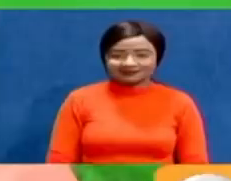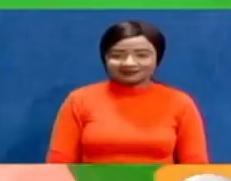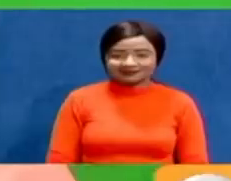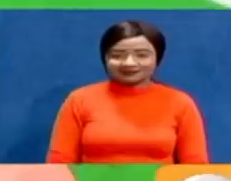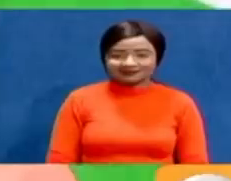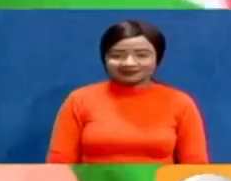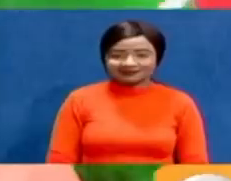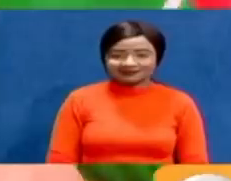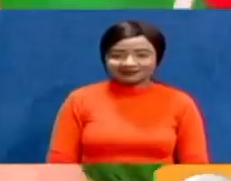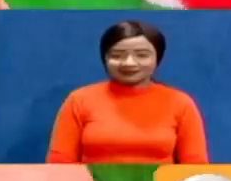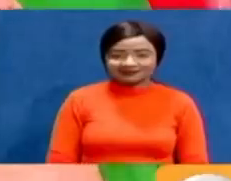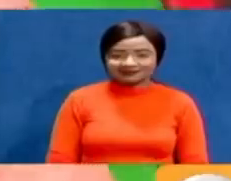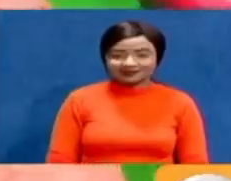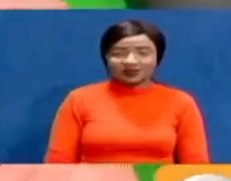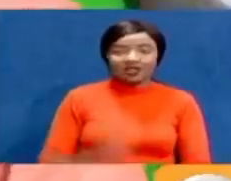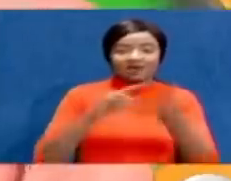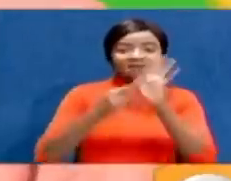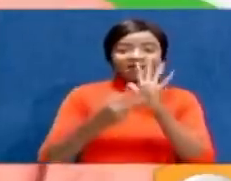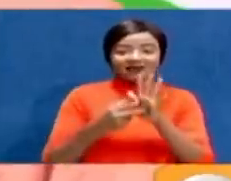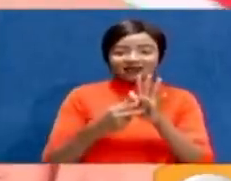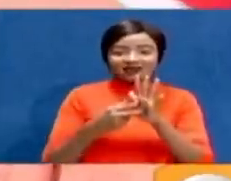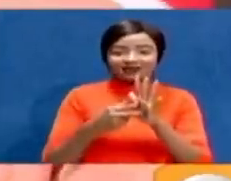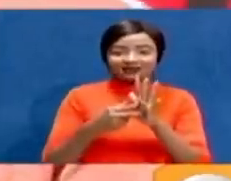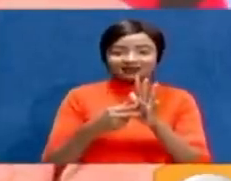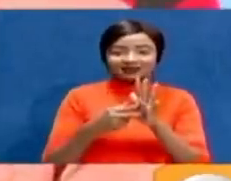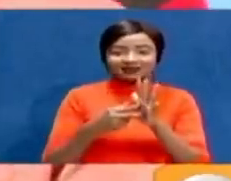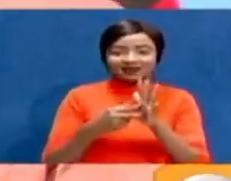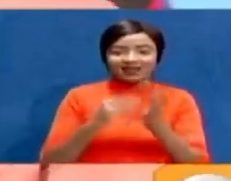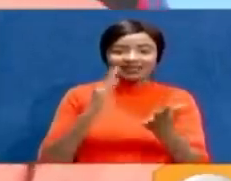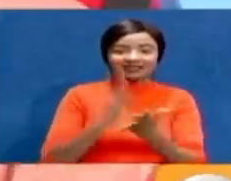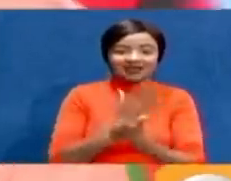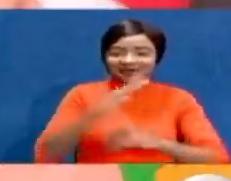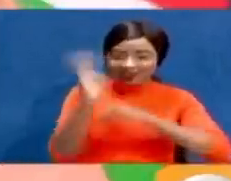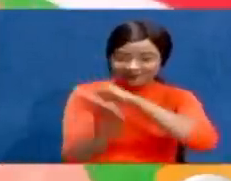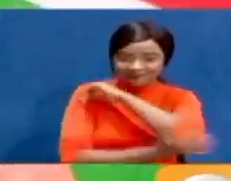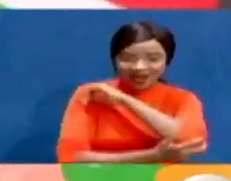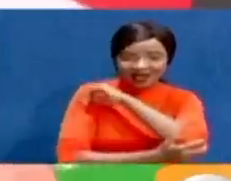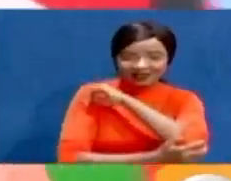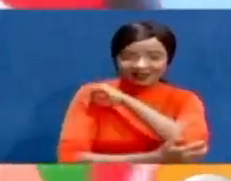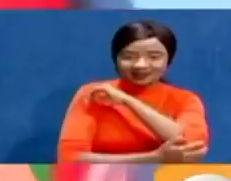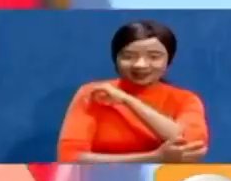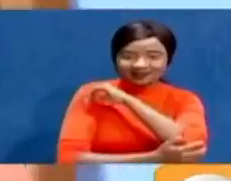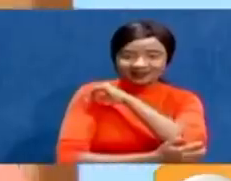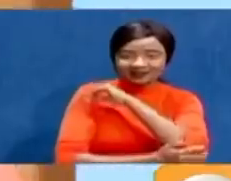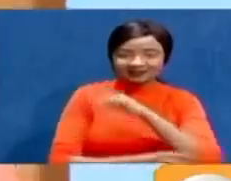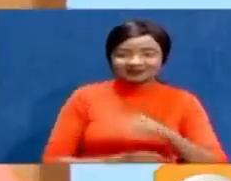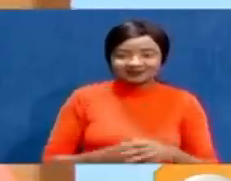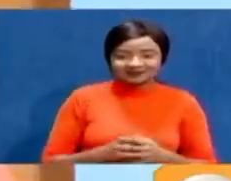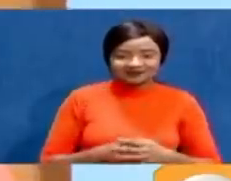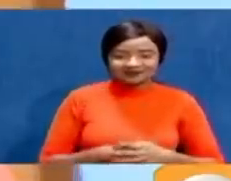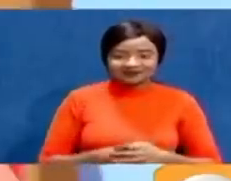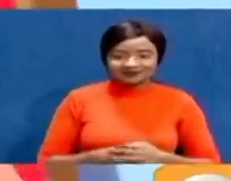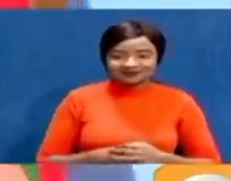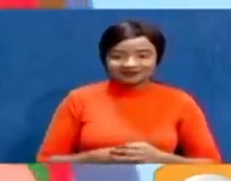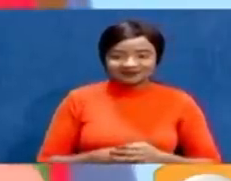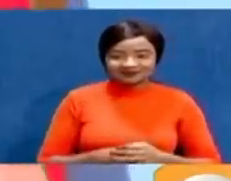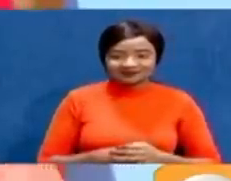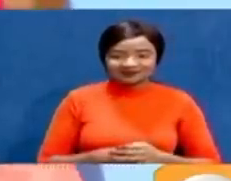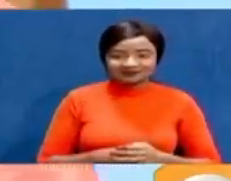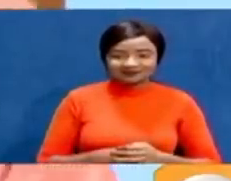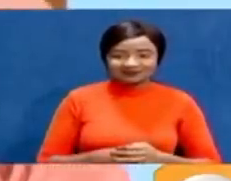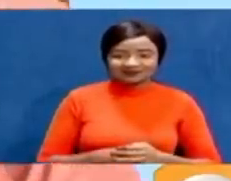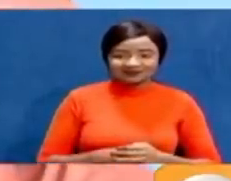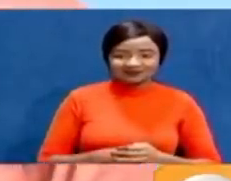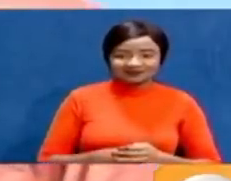no kitau. Kitu kibaya, kukubwa ni kidonda. Hiyo ingine yote ni sawa. Umekubaliana na hiyo maneno? Yes, kwa